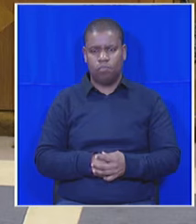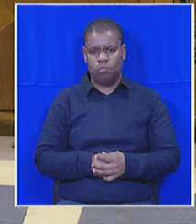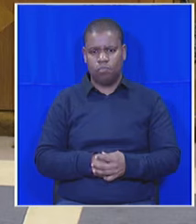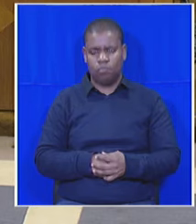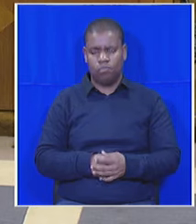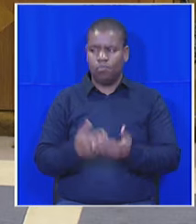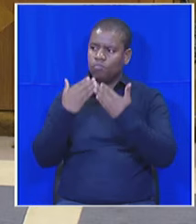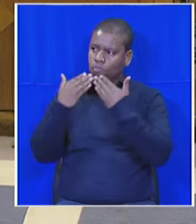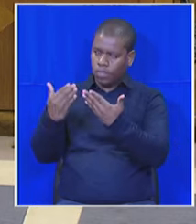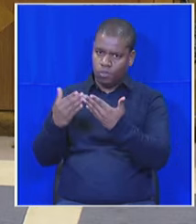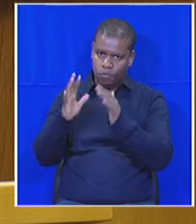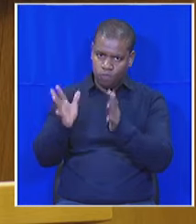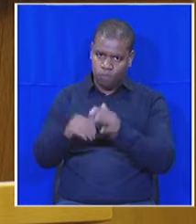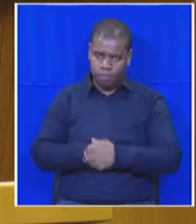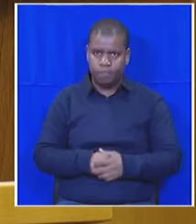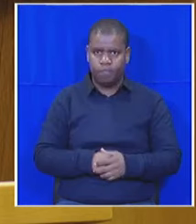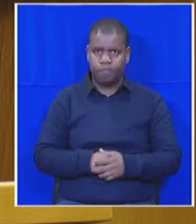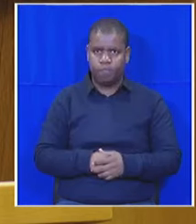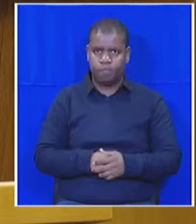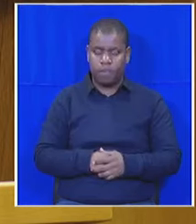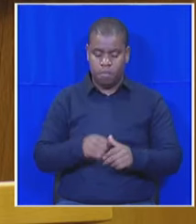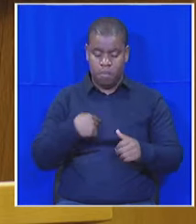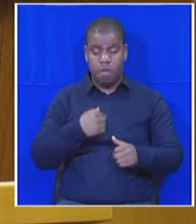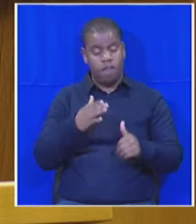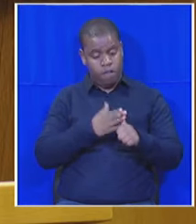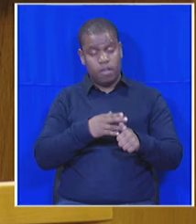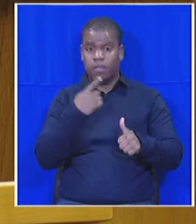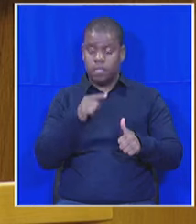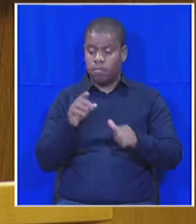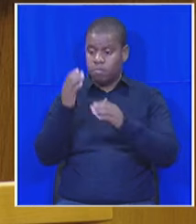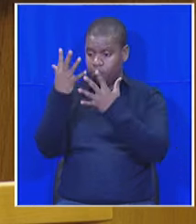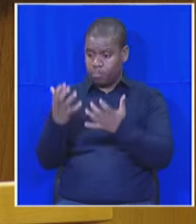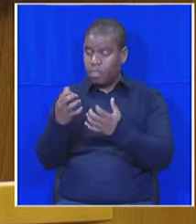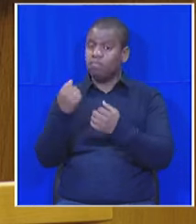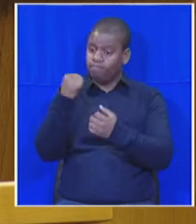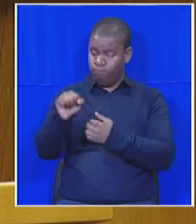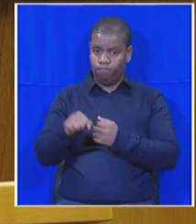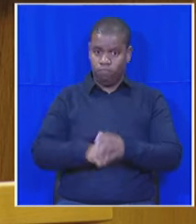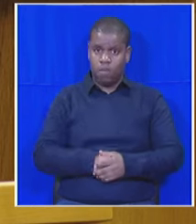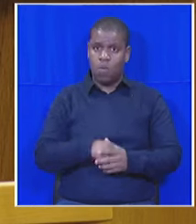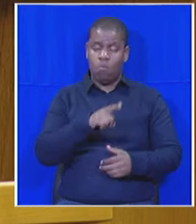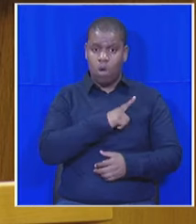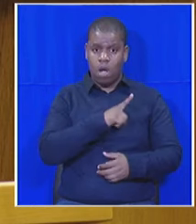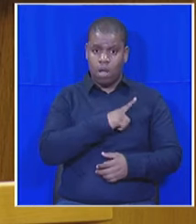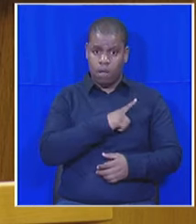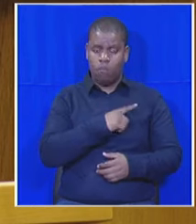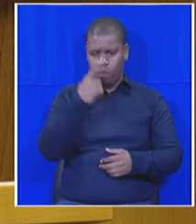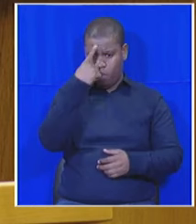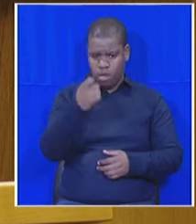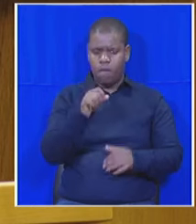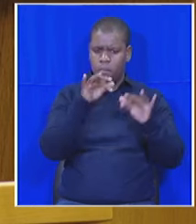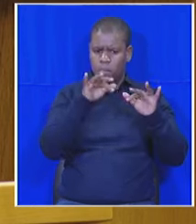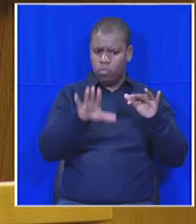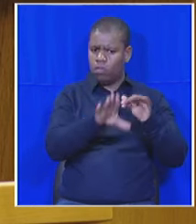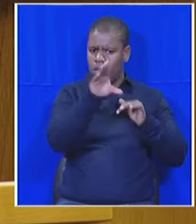Thank you, Madam Chair. Let me say at the outset, the DA objects to this budget. We do so because we believe that the people of